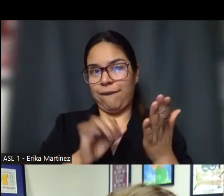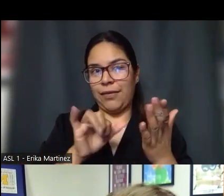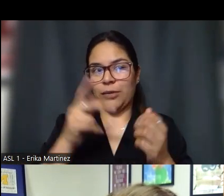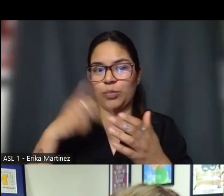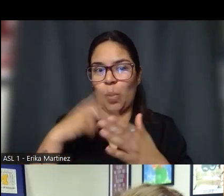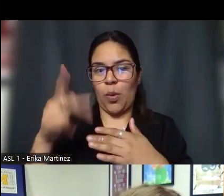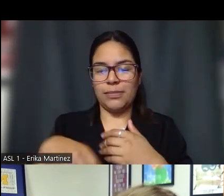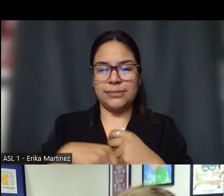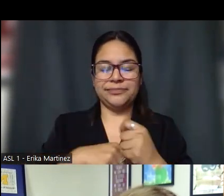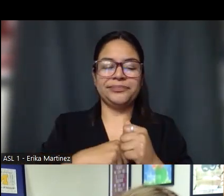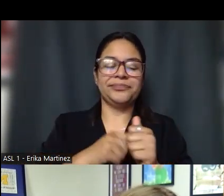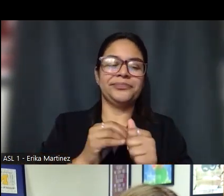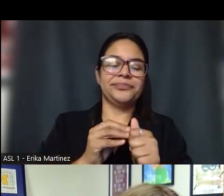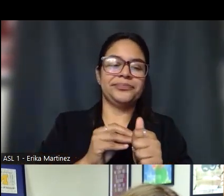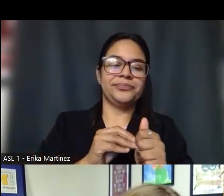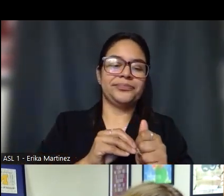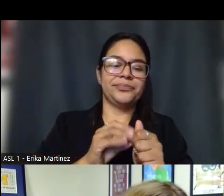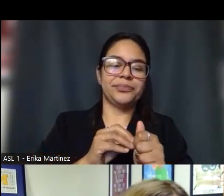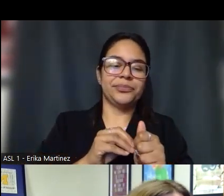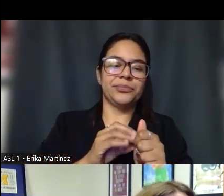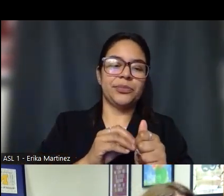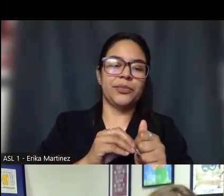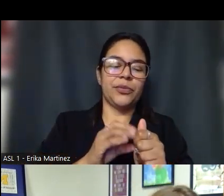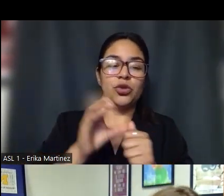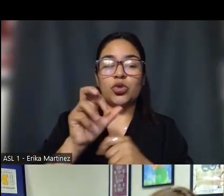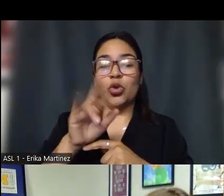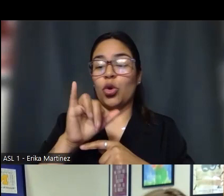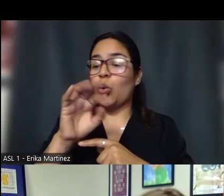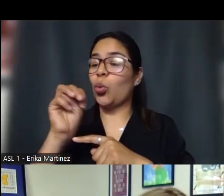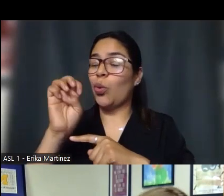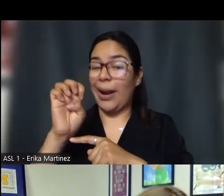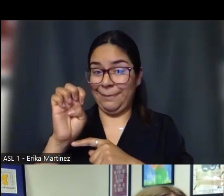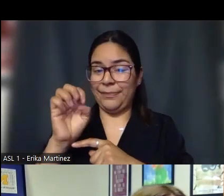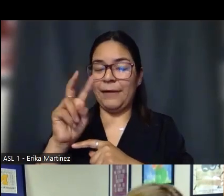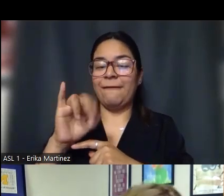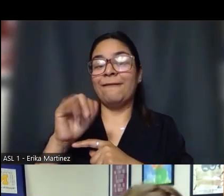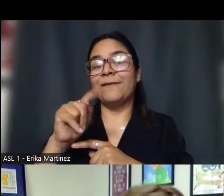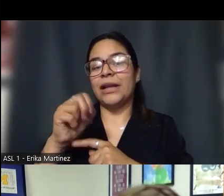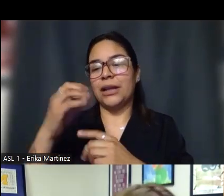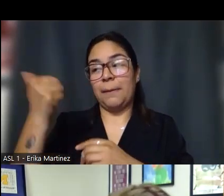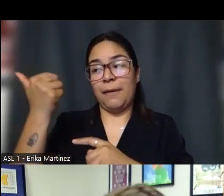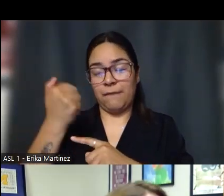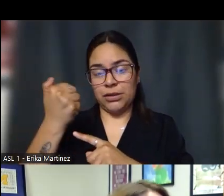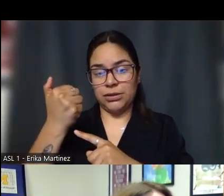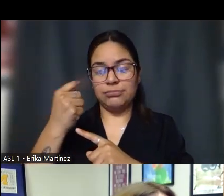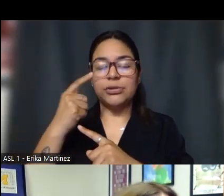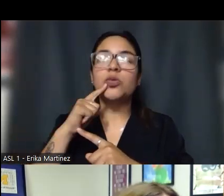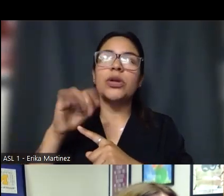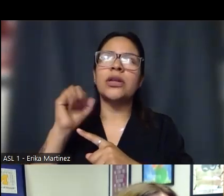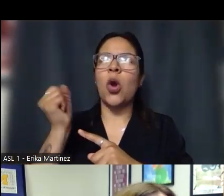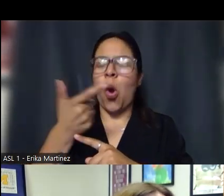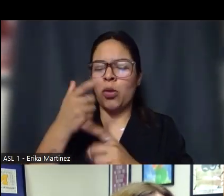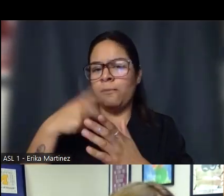slide. The Crime Victim Fund, so the VOCA Victim Assistance Formula Grant Program, and all of the